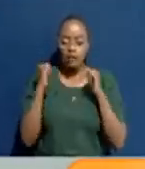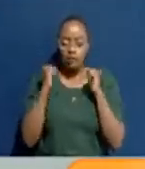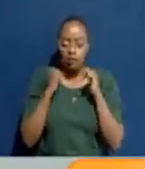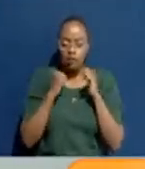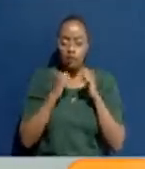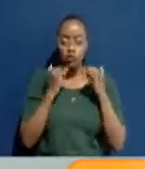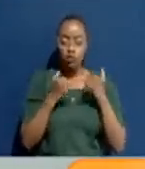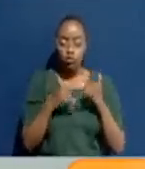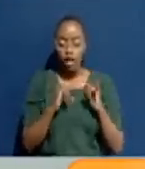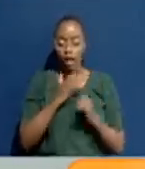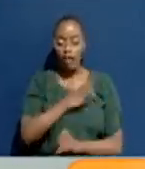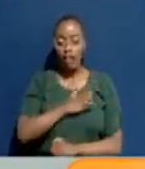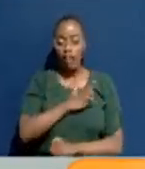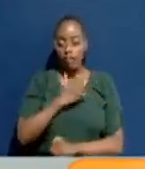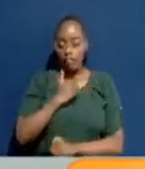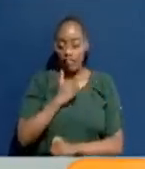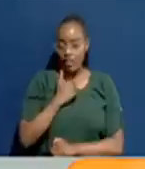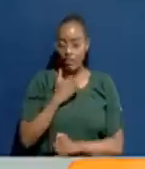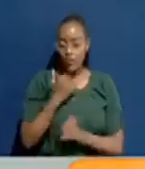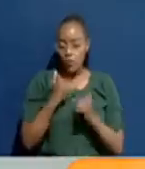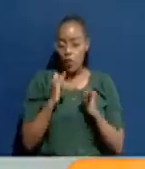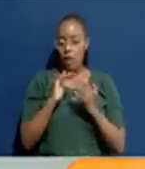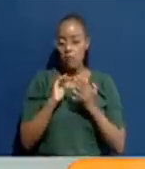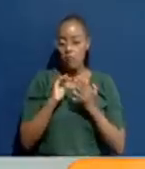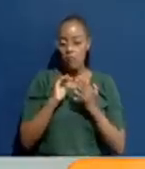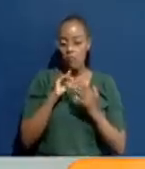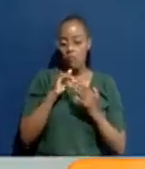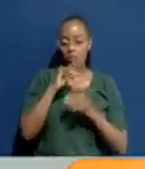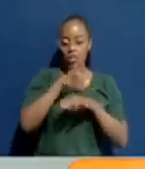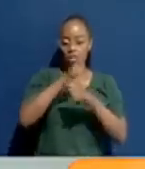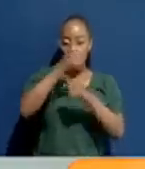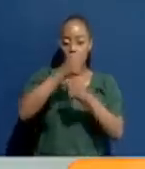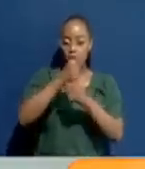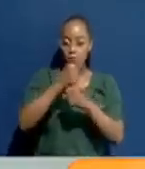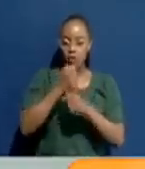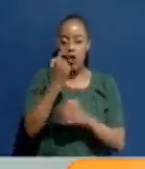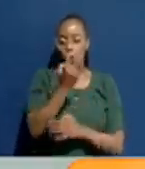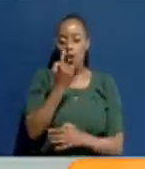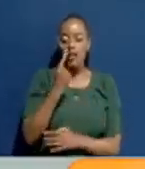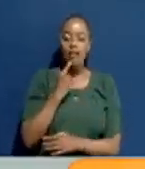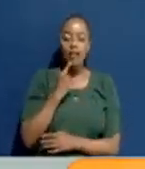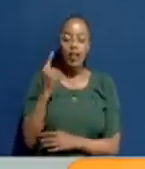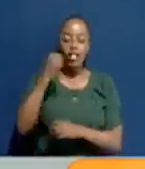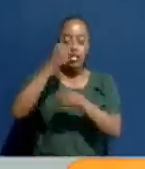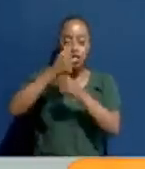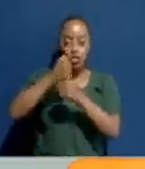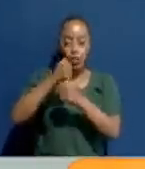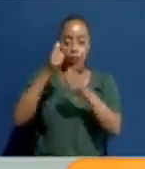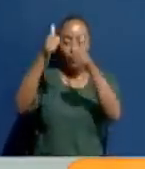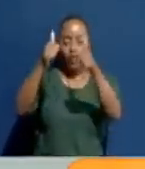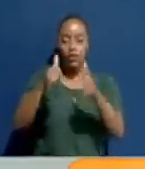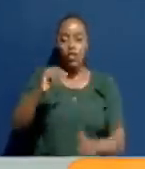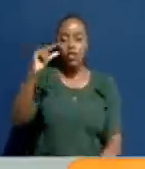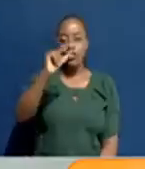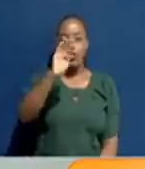to try their luck in securing slightly more than 100 courier jobs advertised by